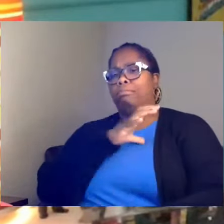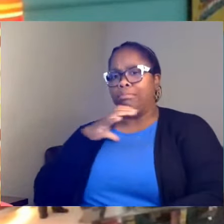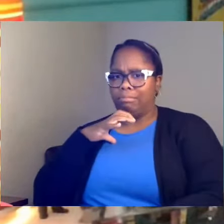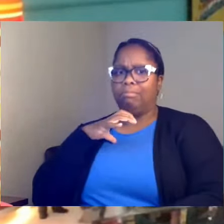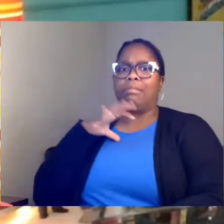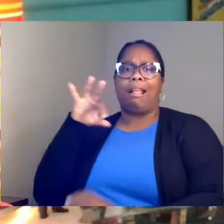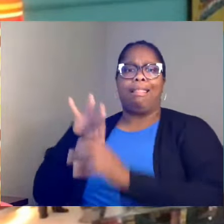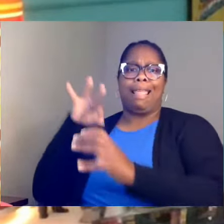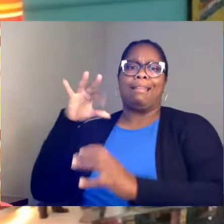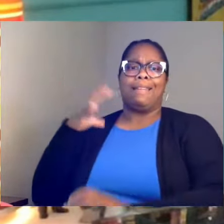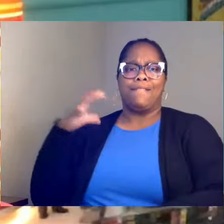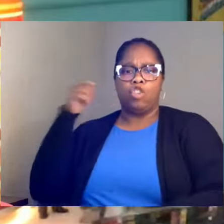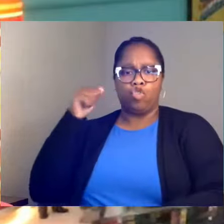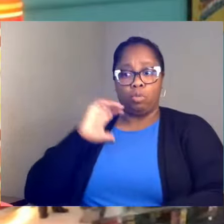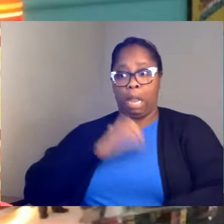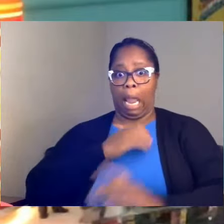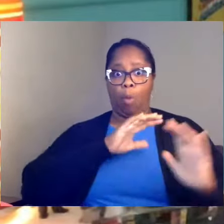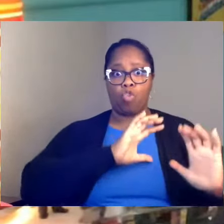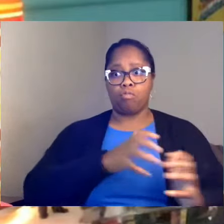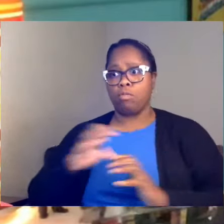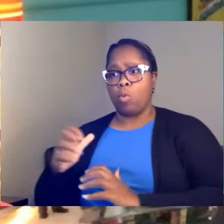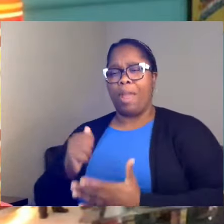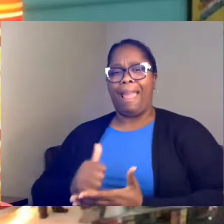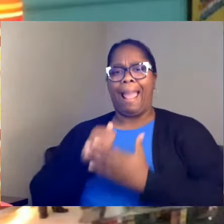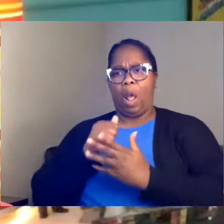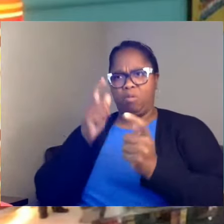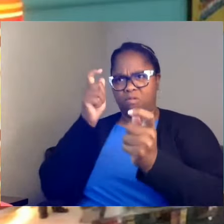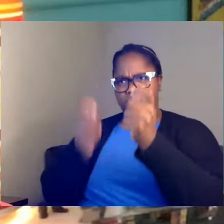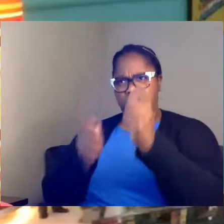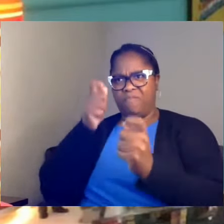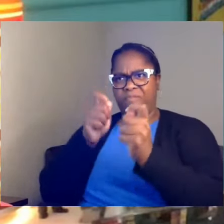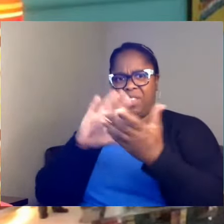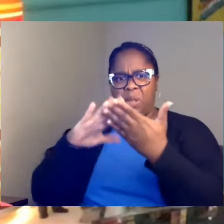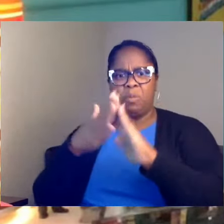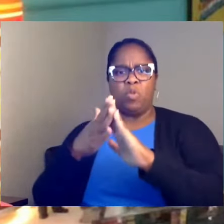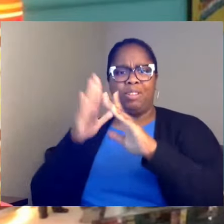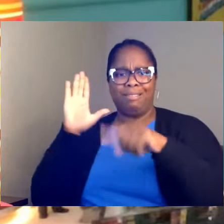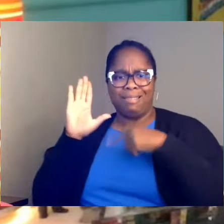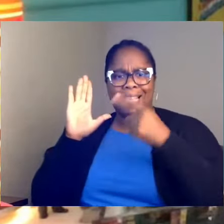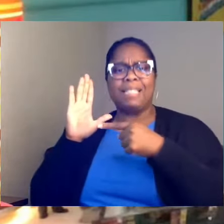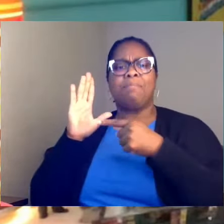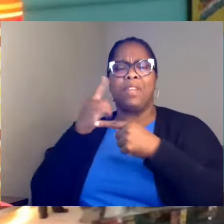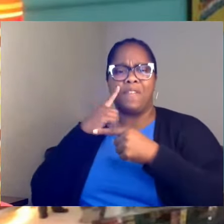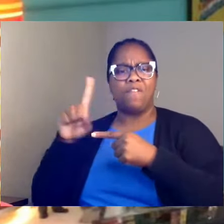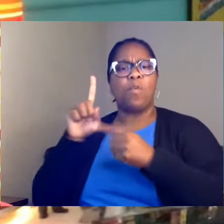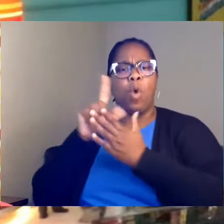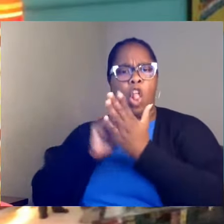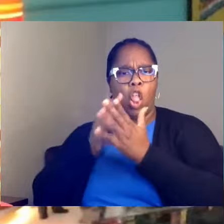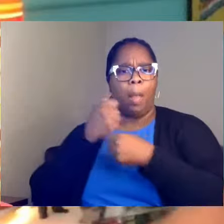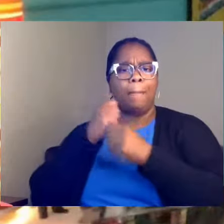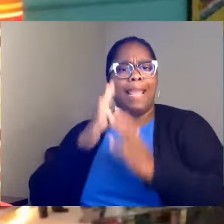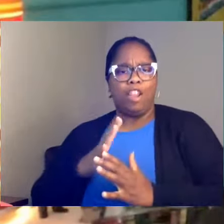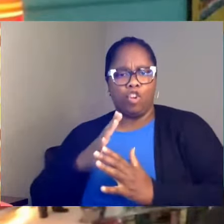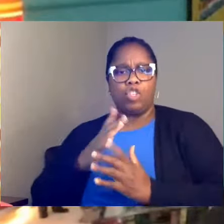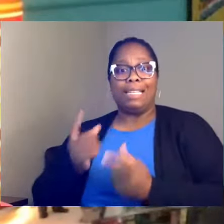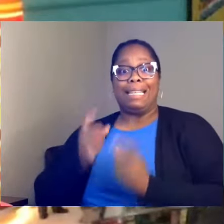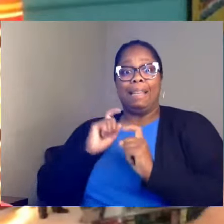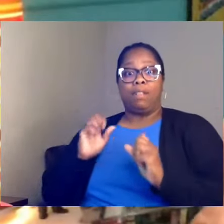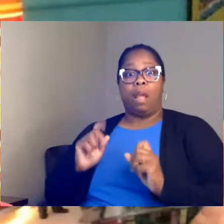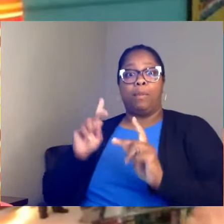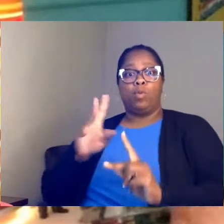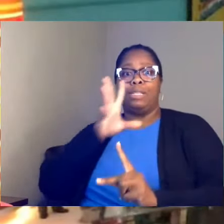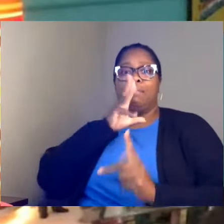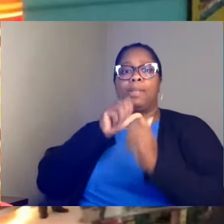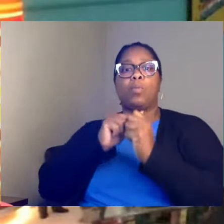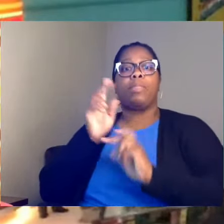in have helped shape community testimony to these lawmakers, and we've been afforded the opportunity to speak with People